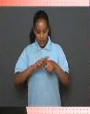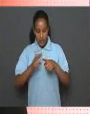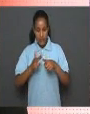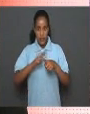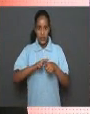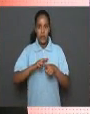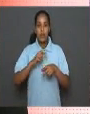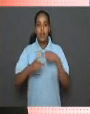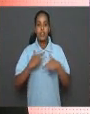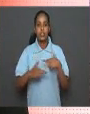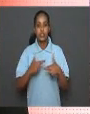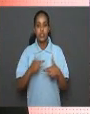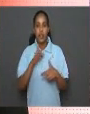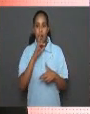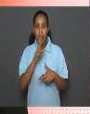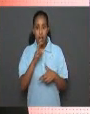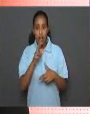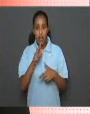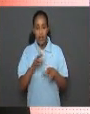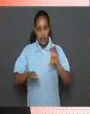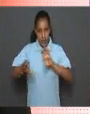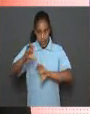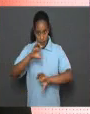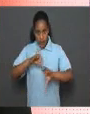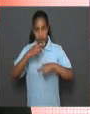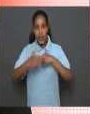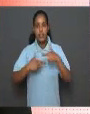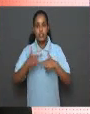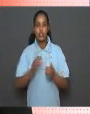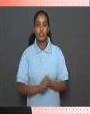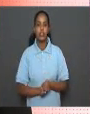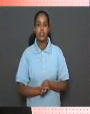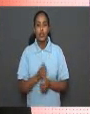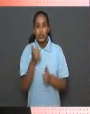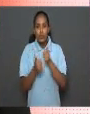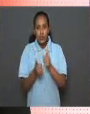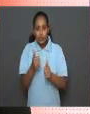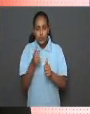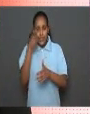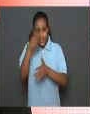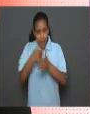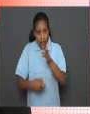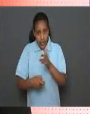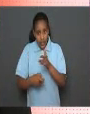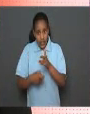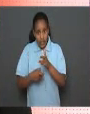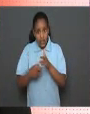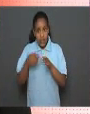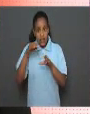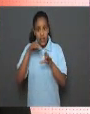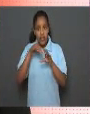Reversible reactions are chemical reactions which result in